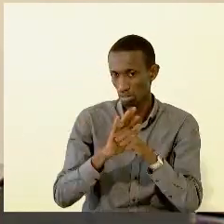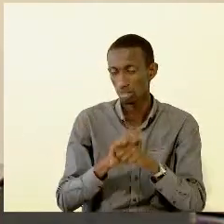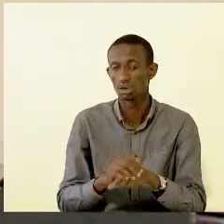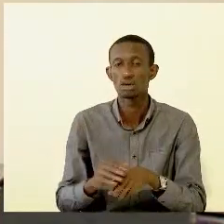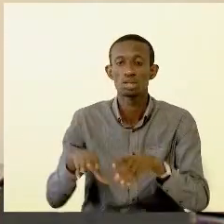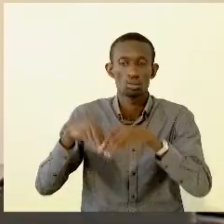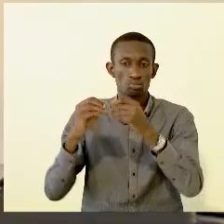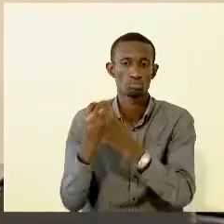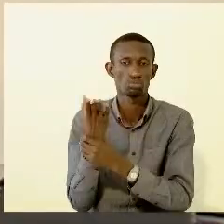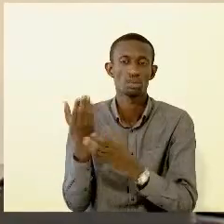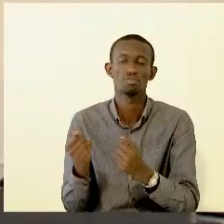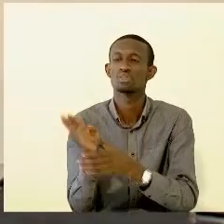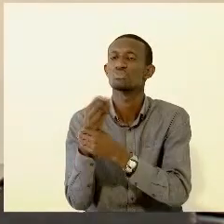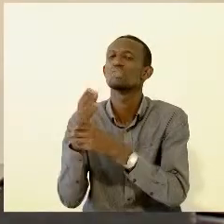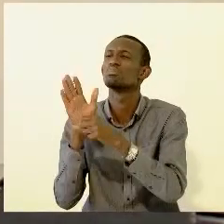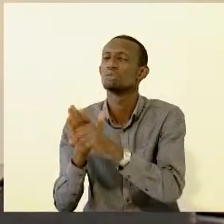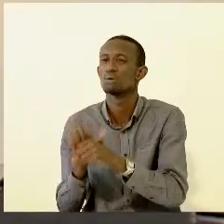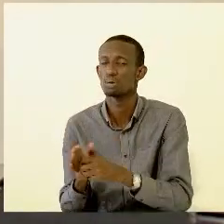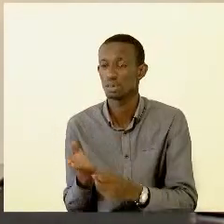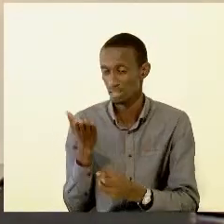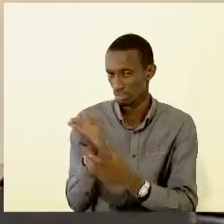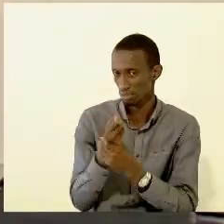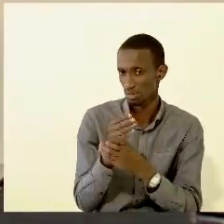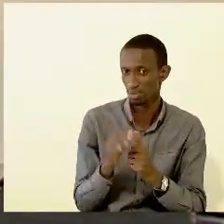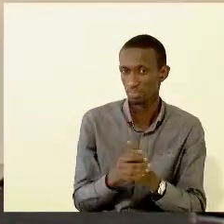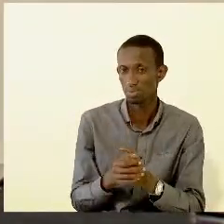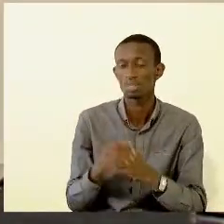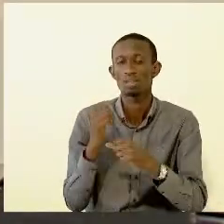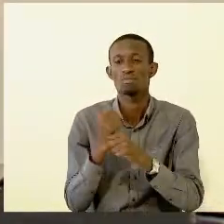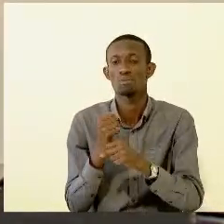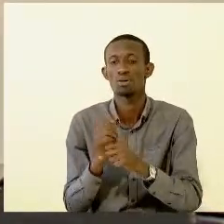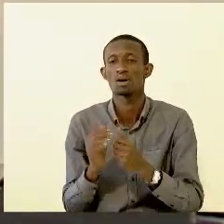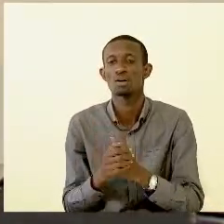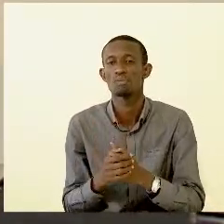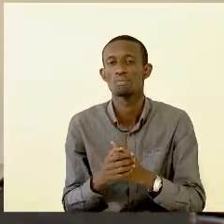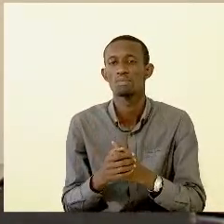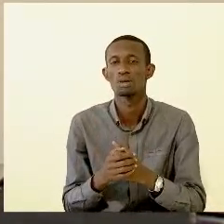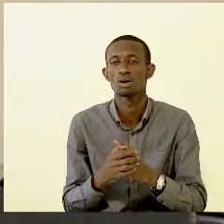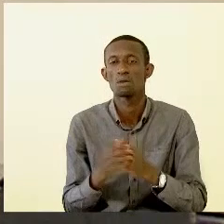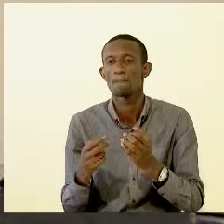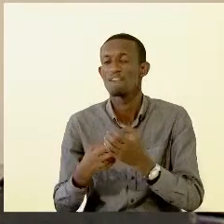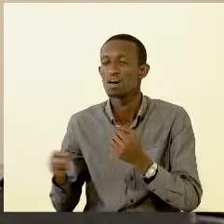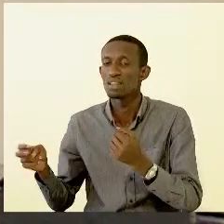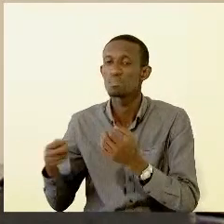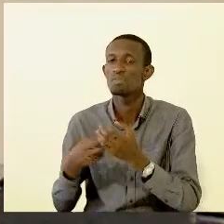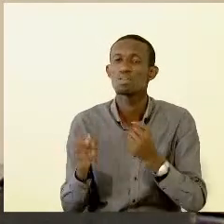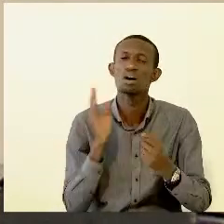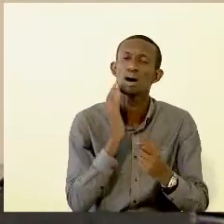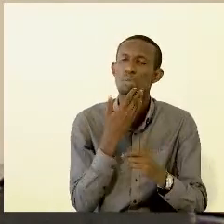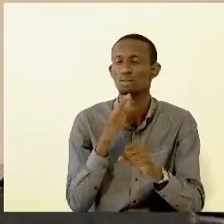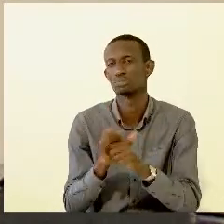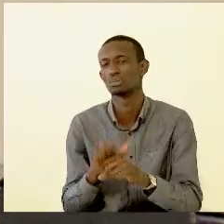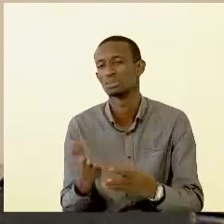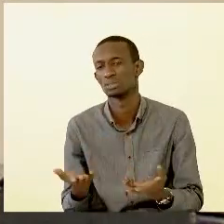lot of leaves so that those leaves can be used to eliminate excess water which is not